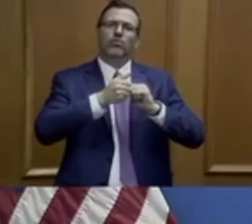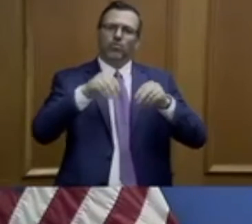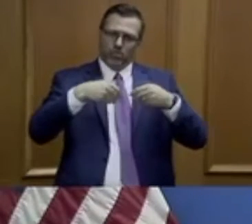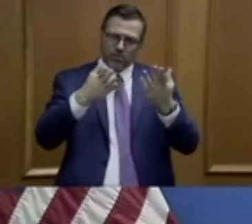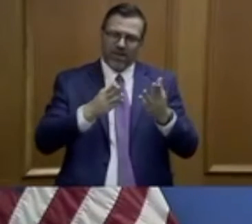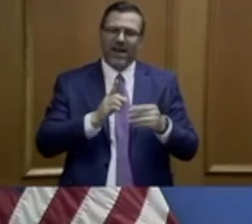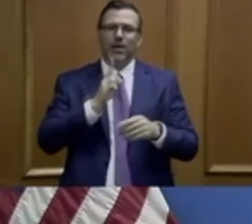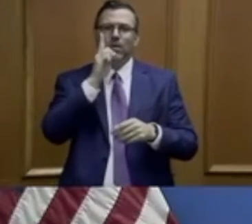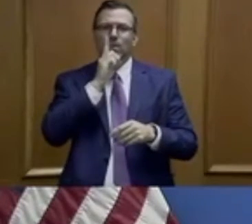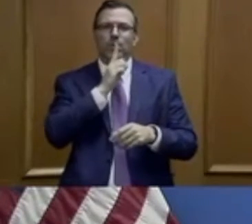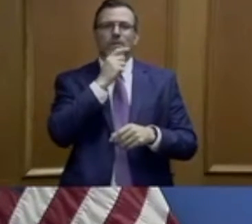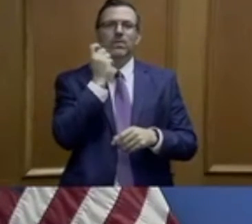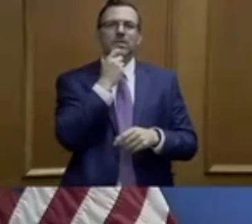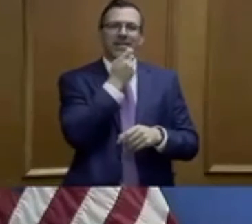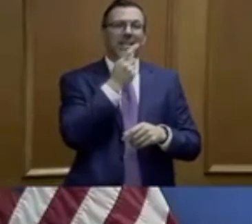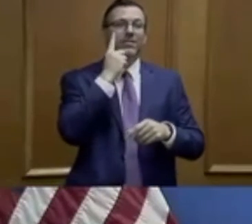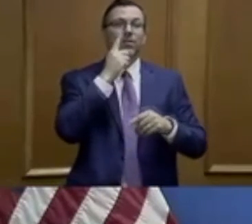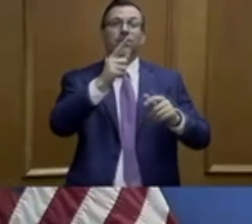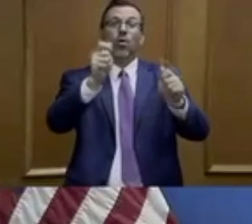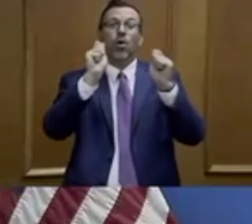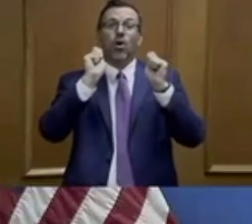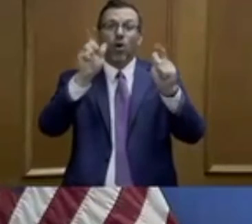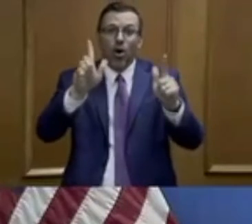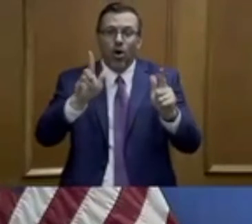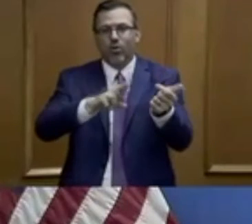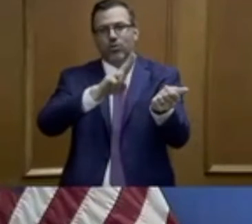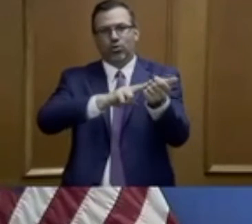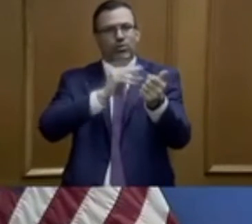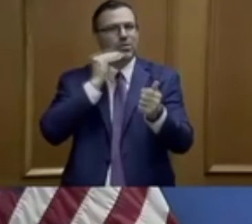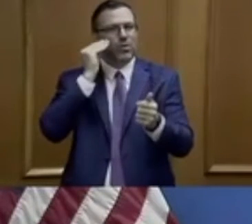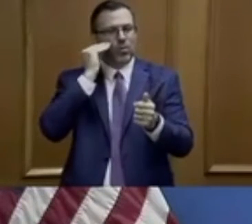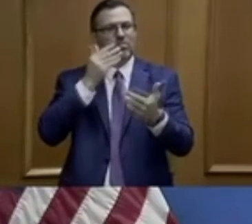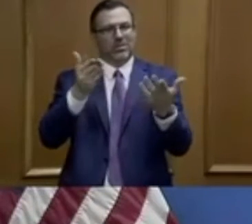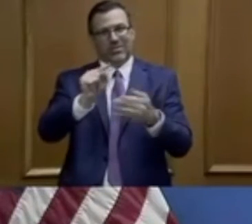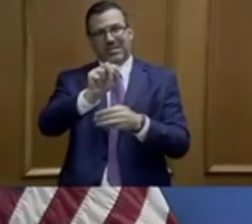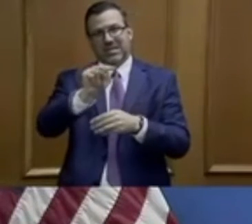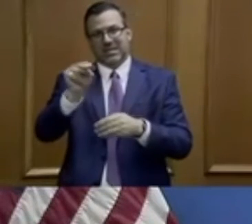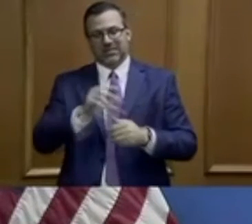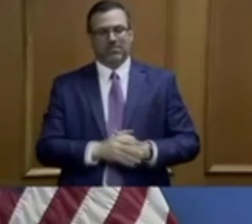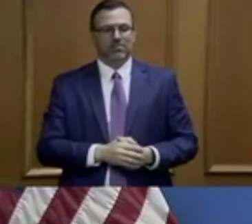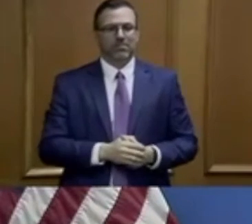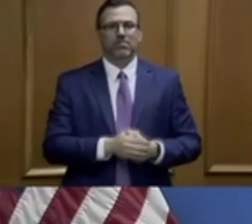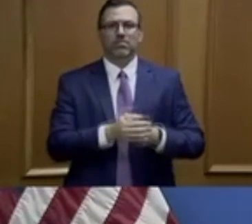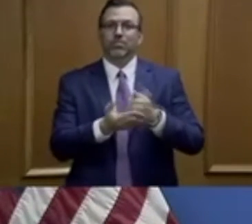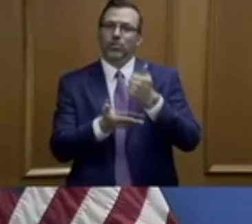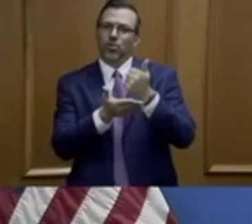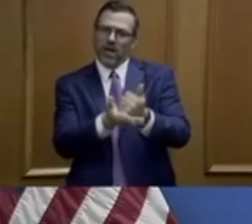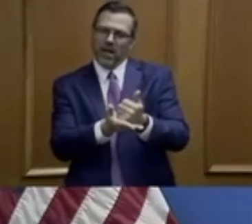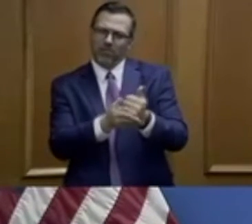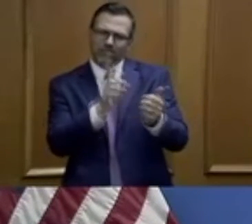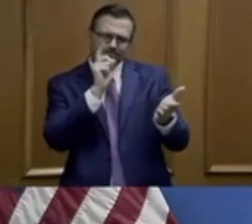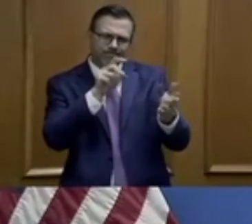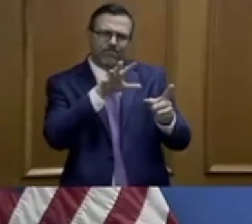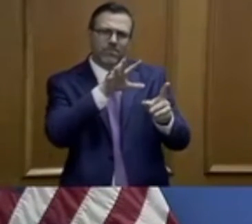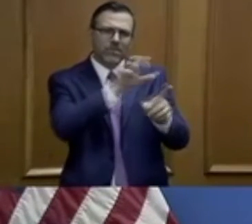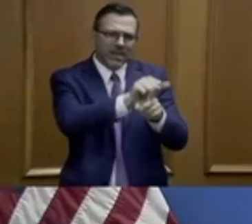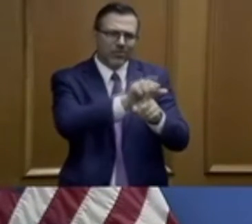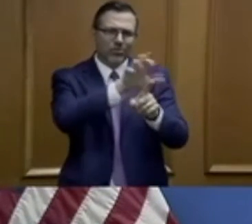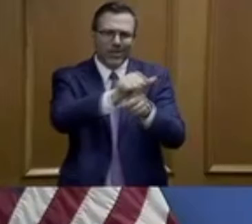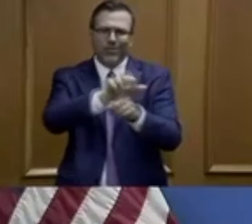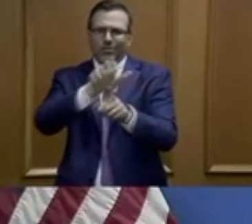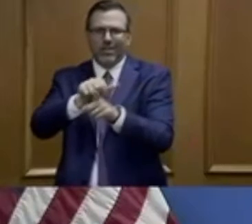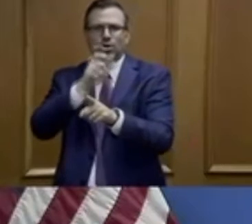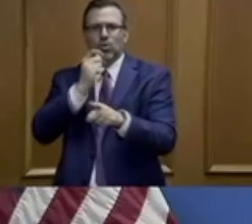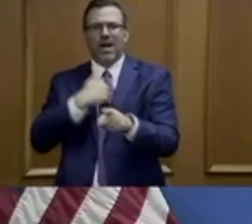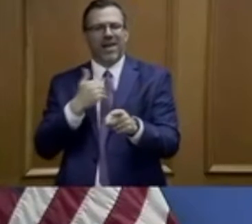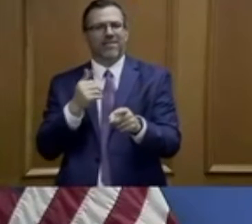facilities in Tennessee to help these facilities identify COVID-19 positive patients and staff even more